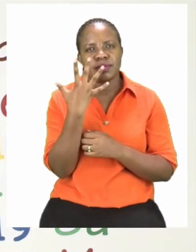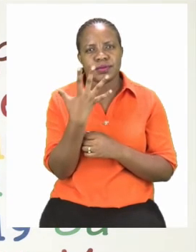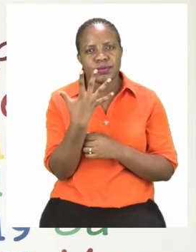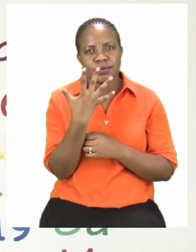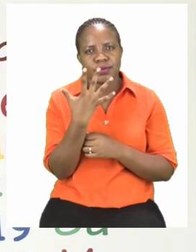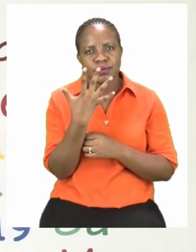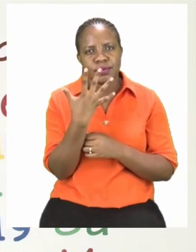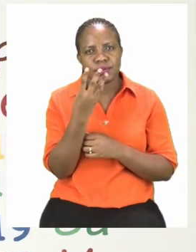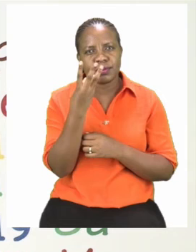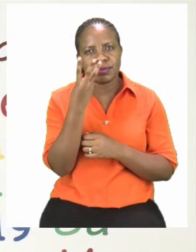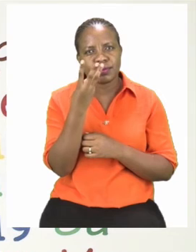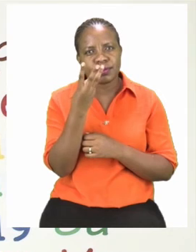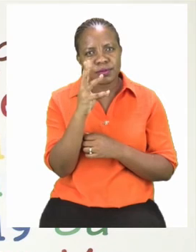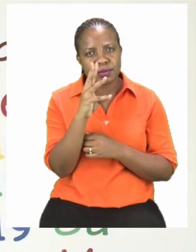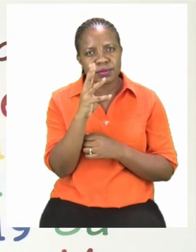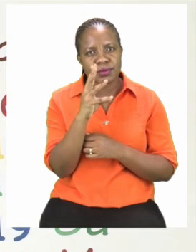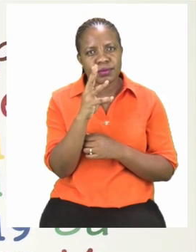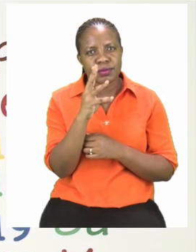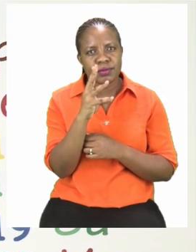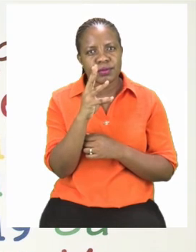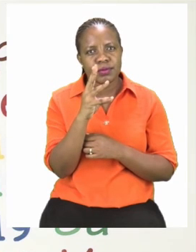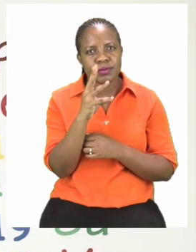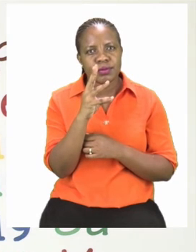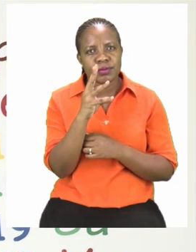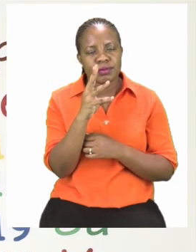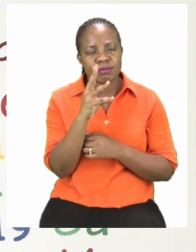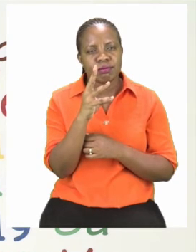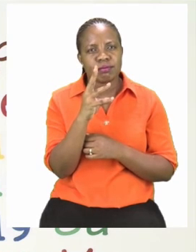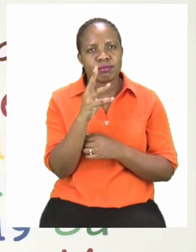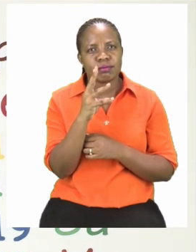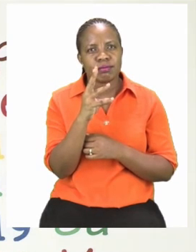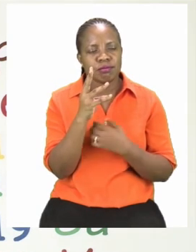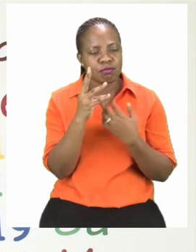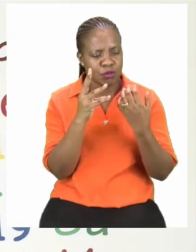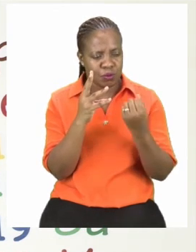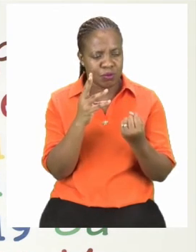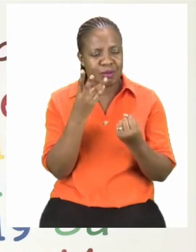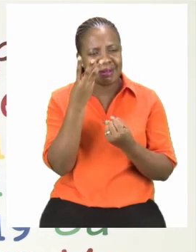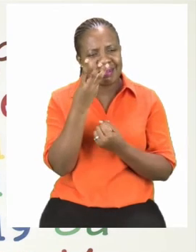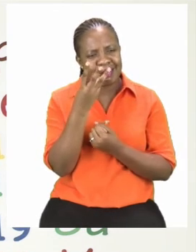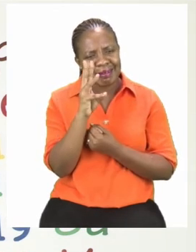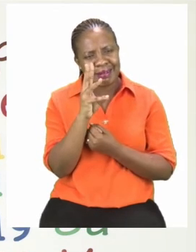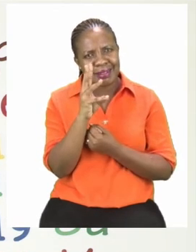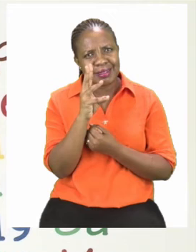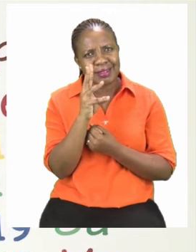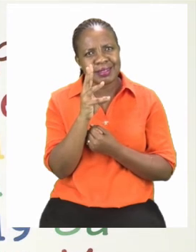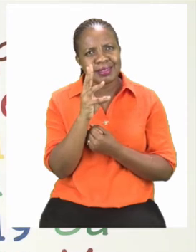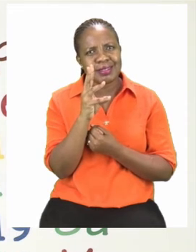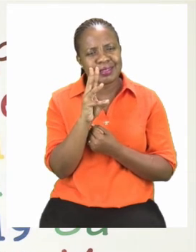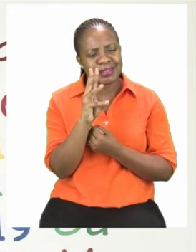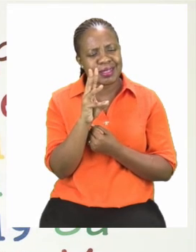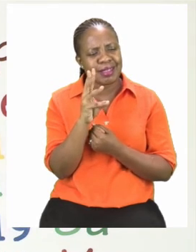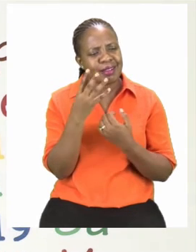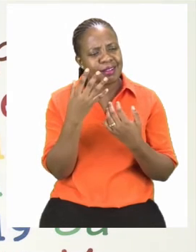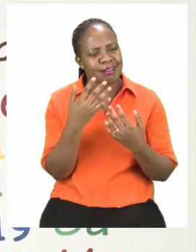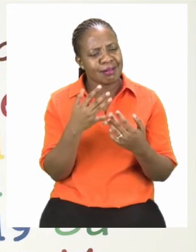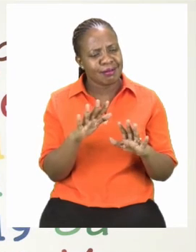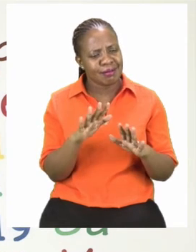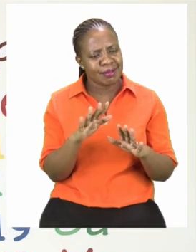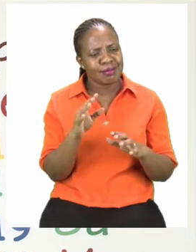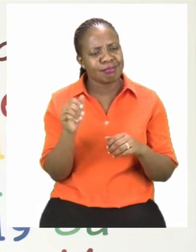it for ready to use. But there is more. We are also available on